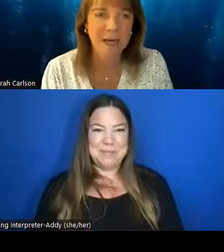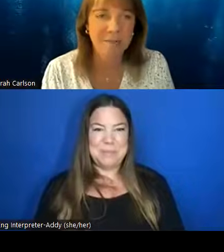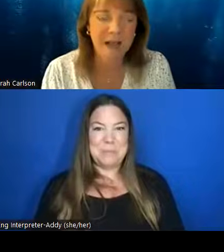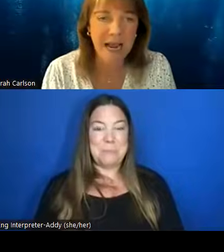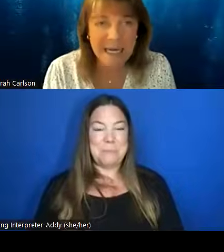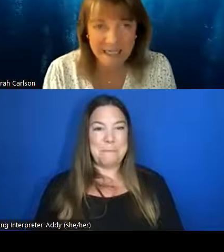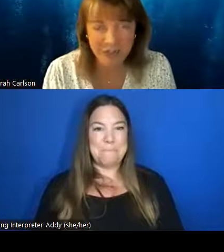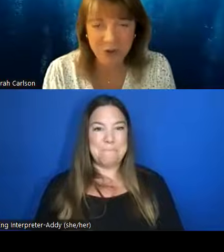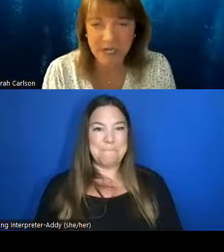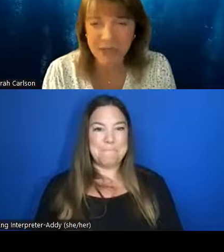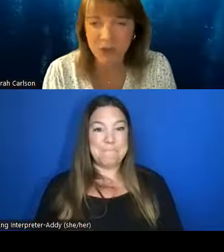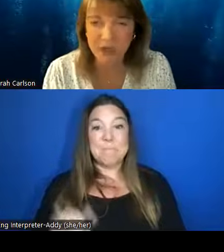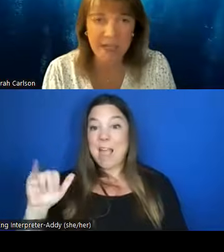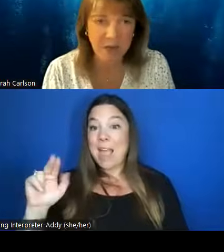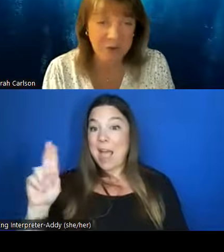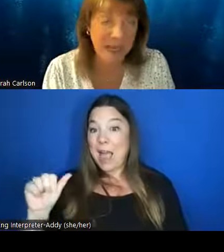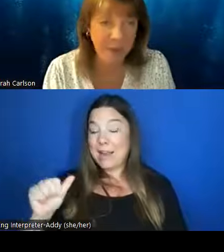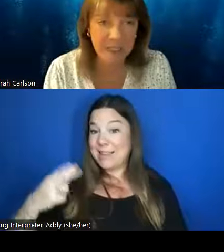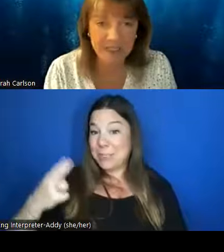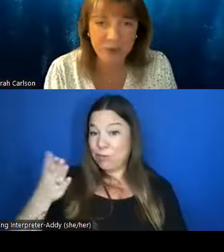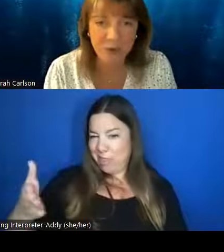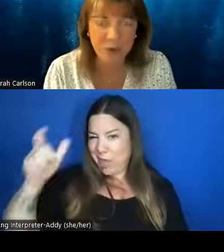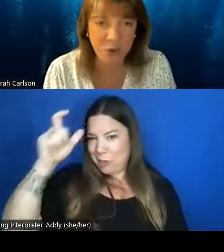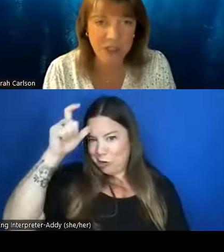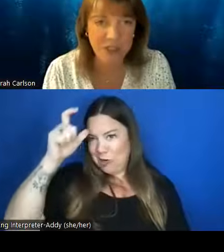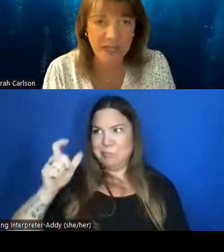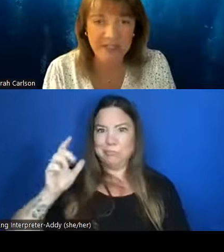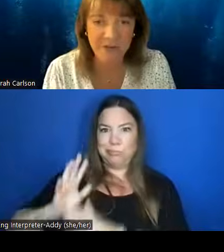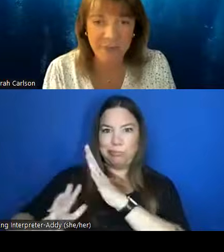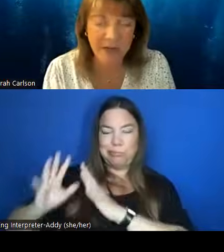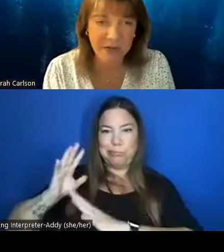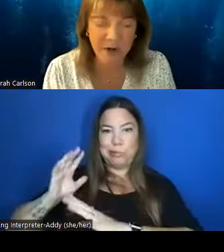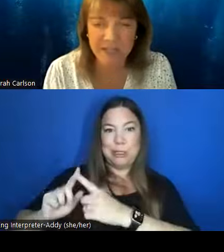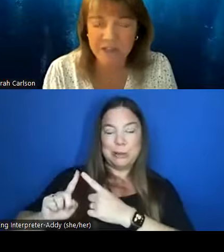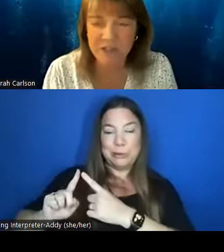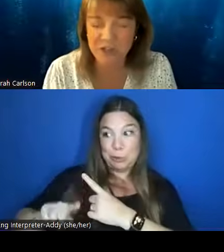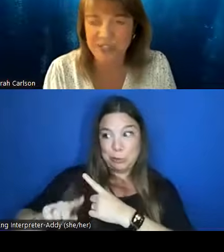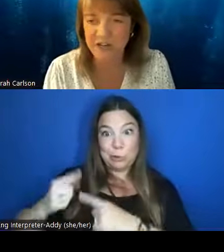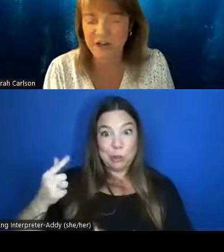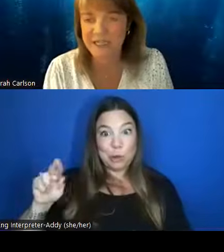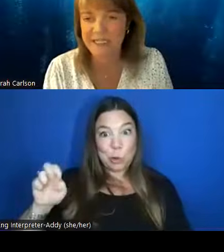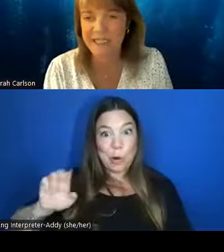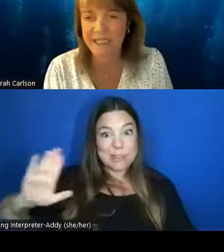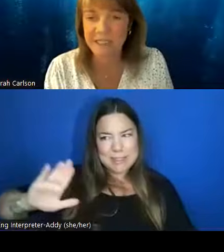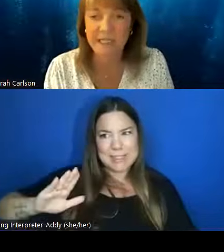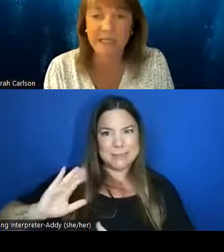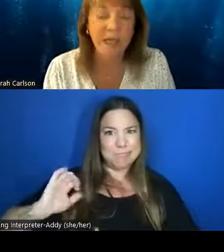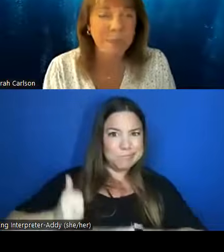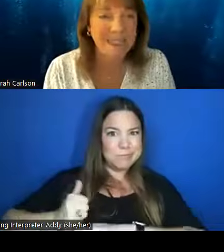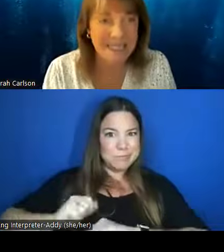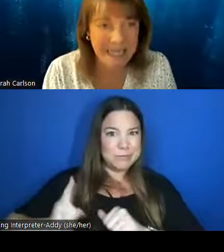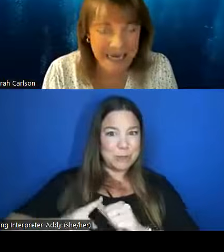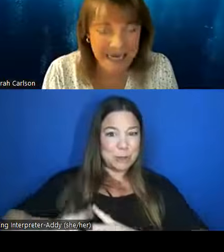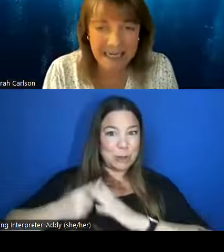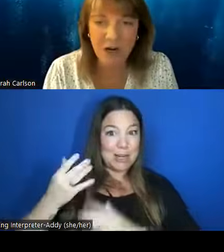So INA's history in Turkey goes back really to George's pioneering excavations there in 1960.